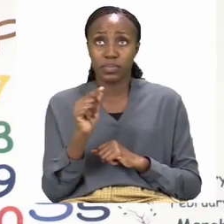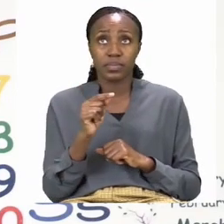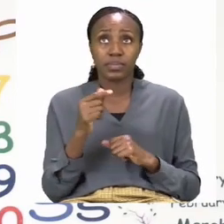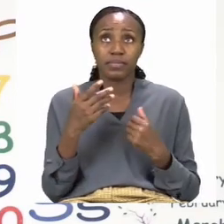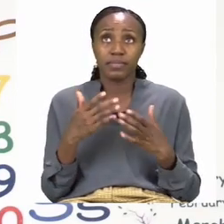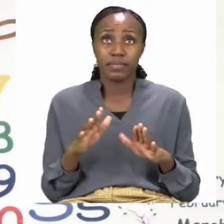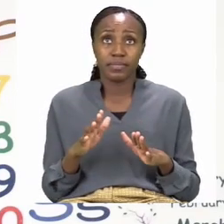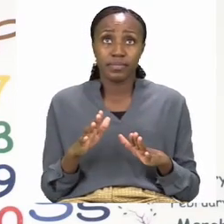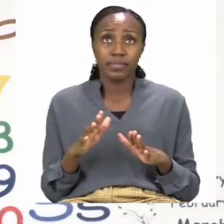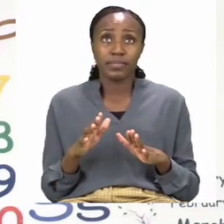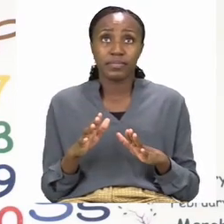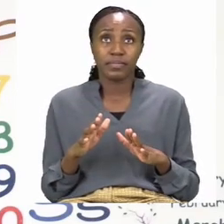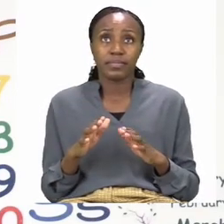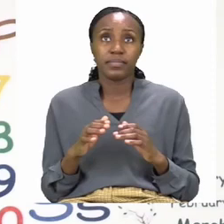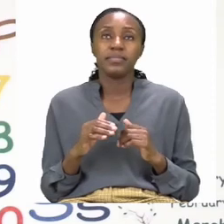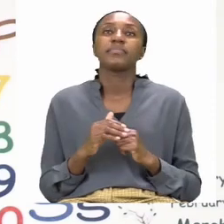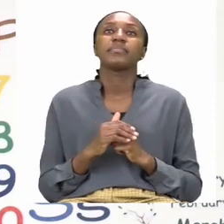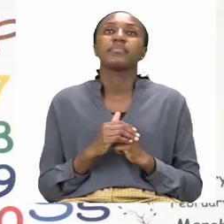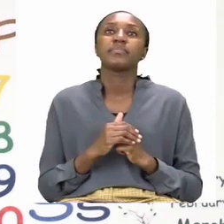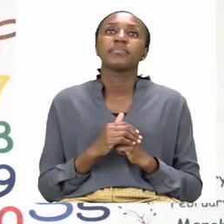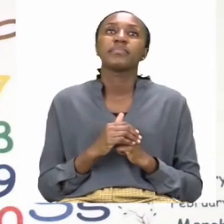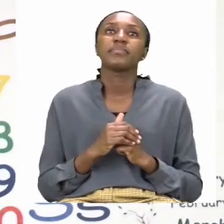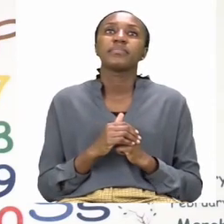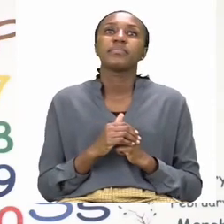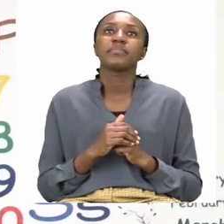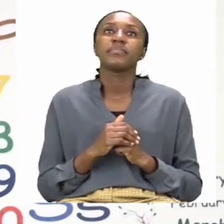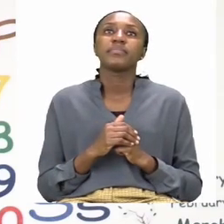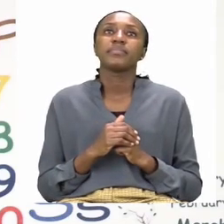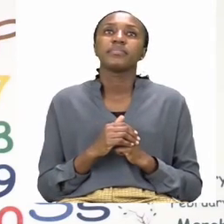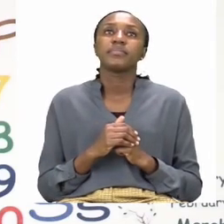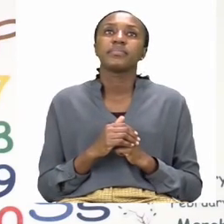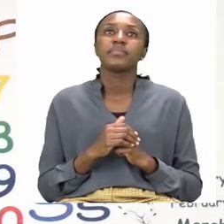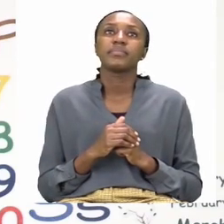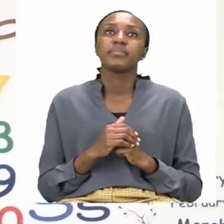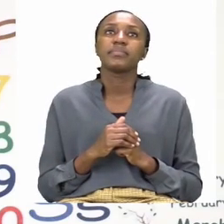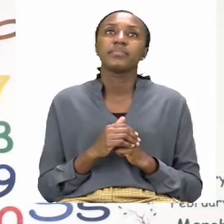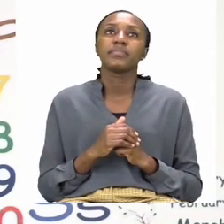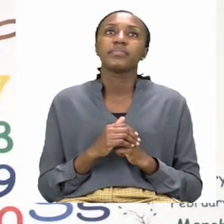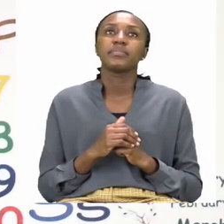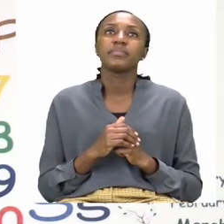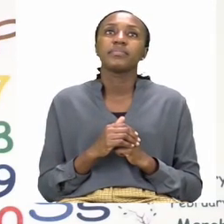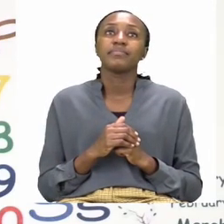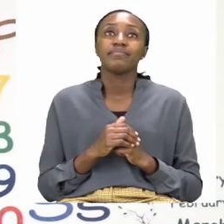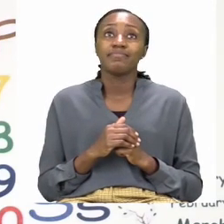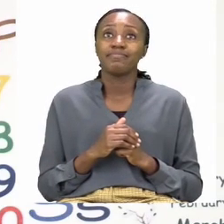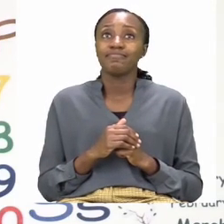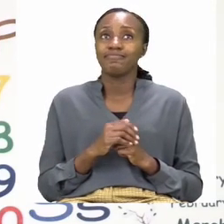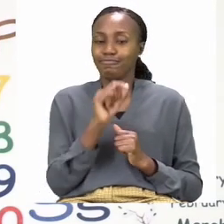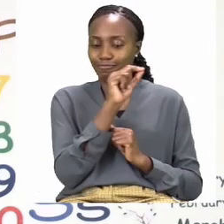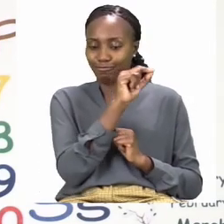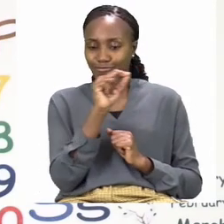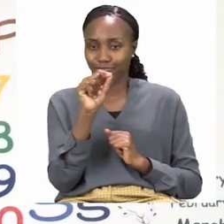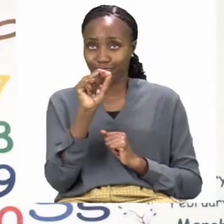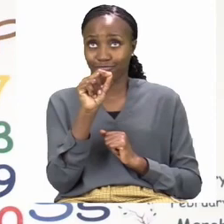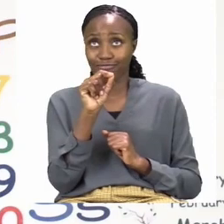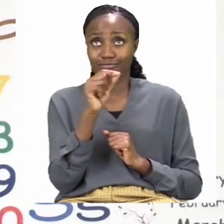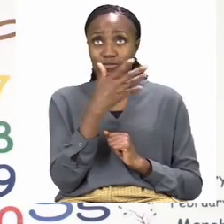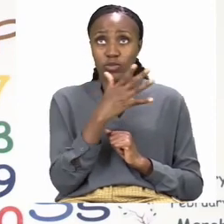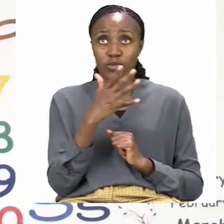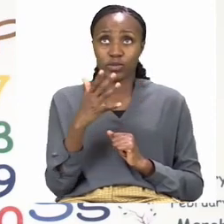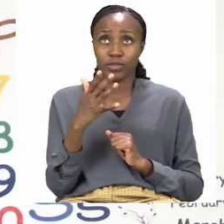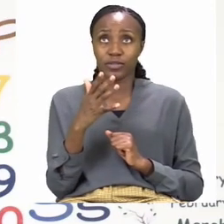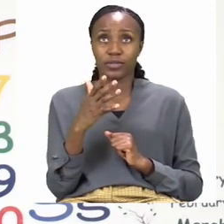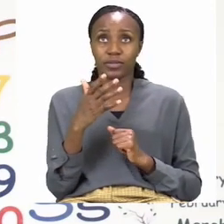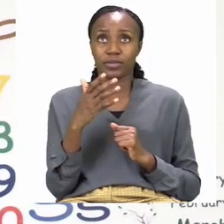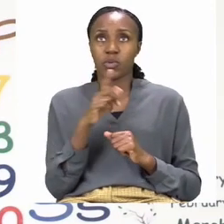crossword. And now that we know we found it, we can go ahead and we can cross out the word